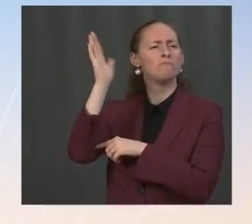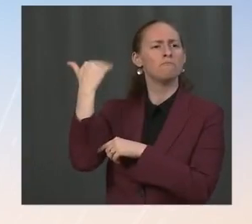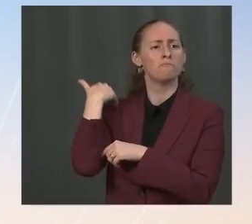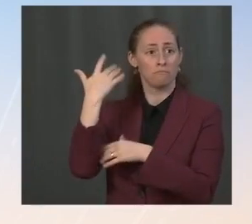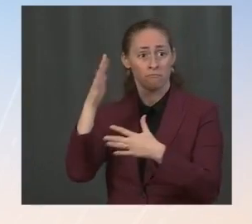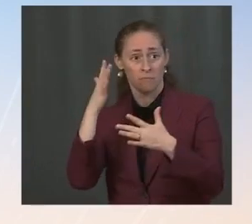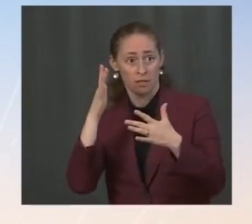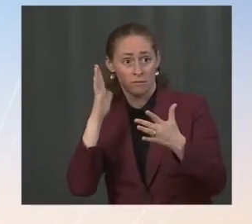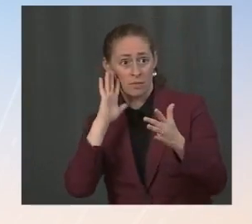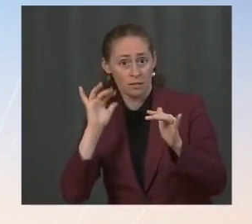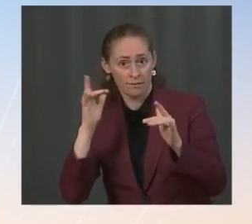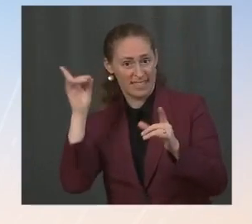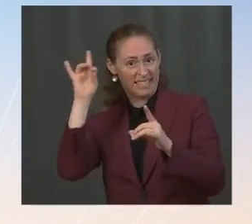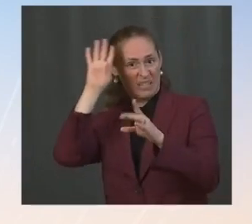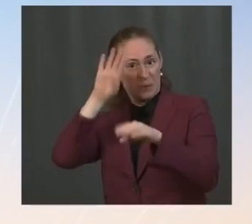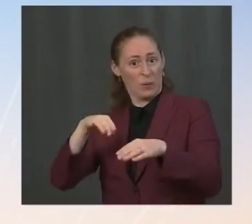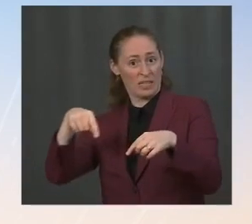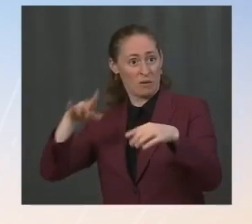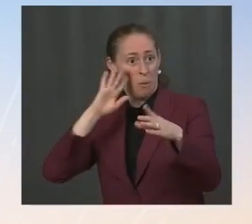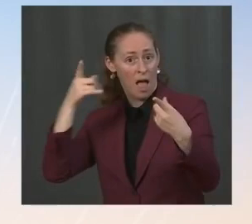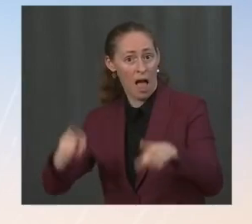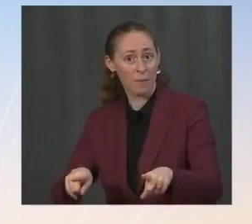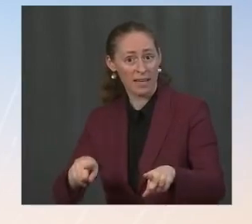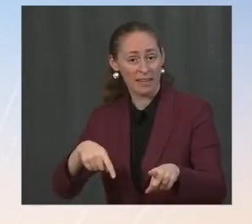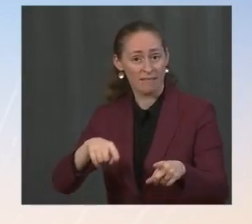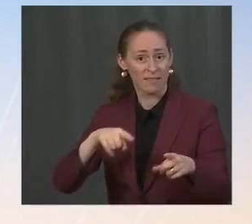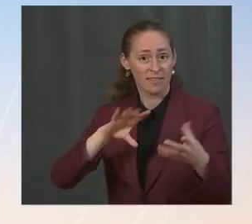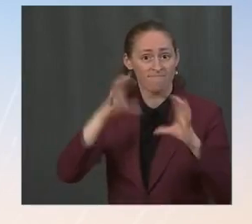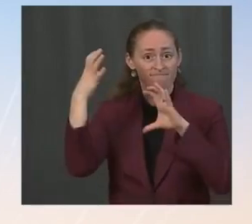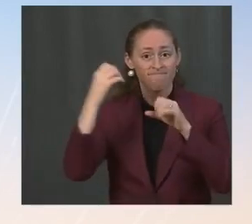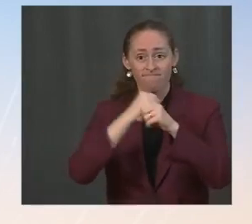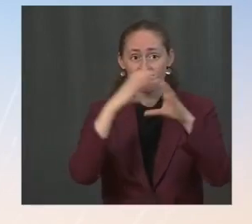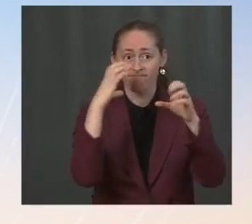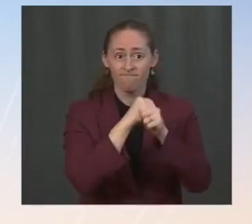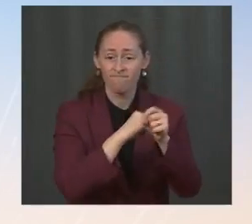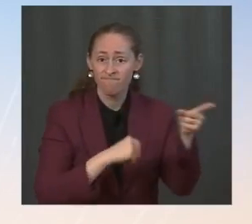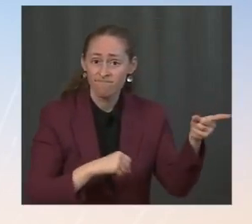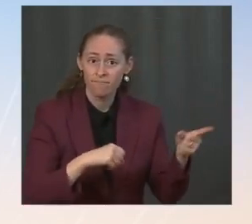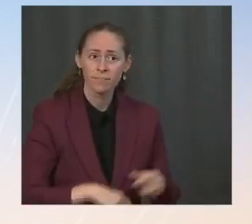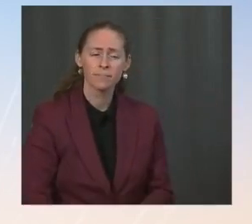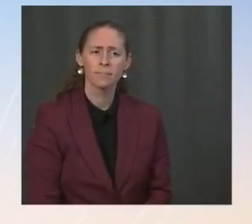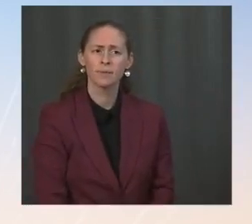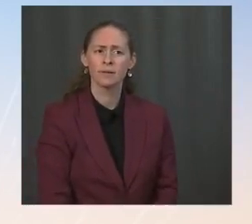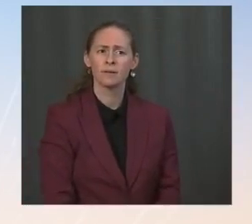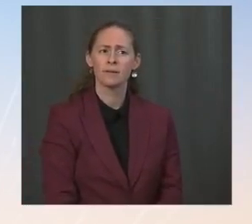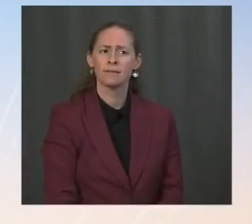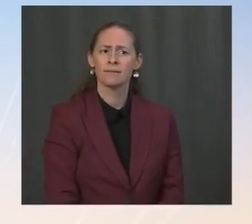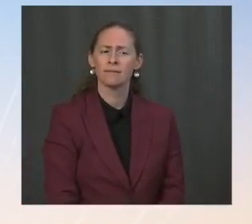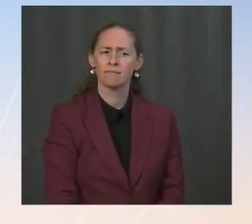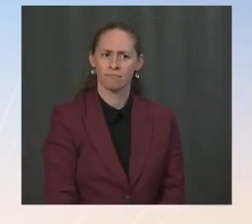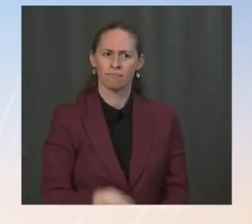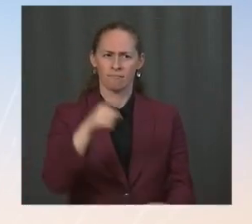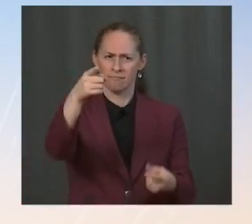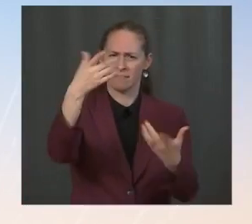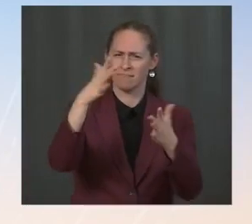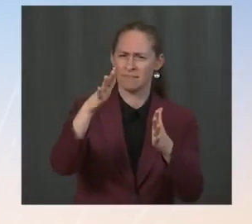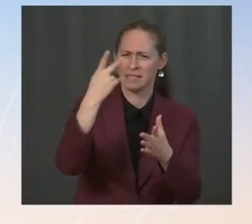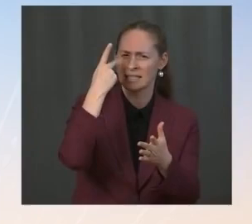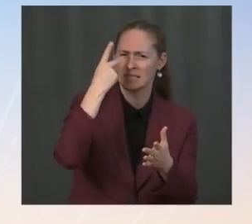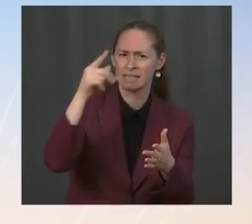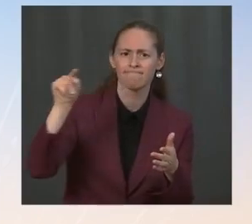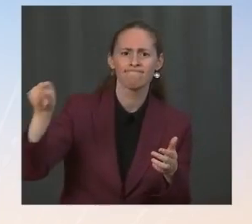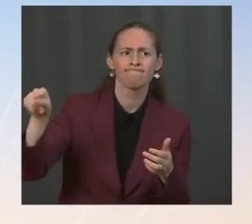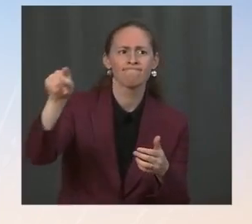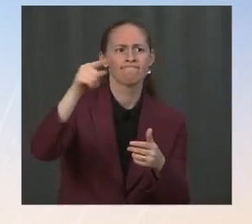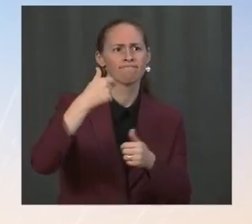Well, I think what you have seen the president say, and many members of our military and our national security team say, is that we have been closely